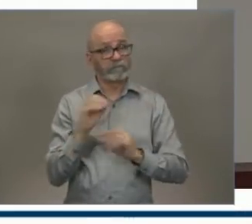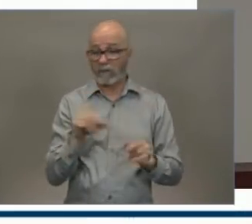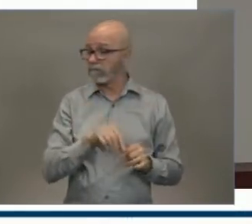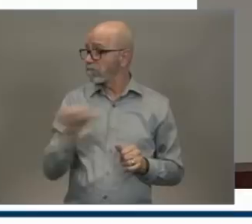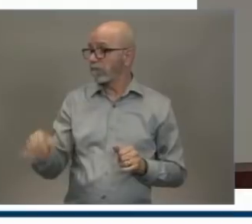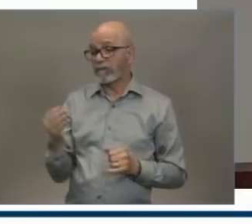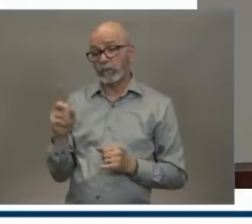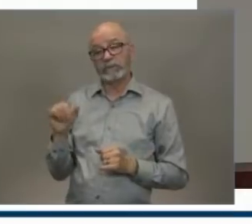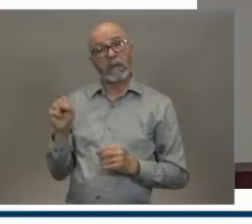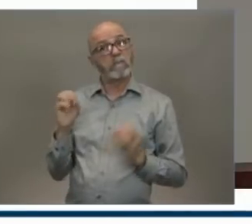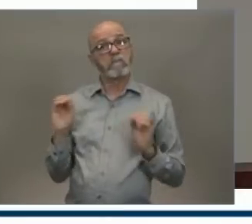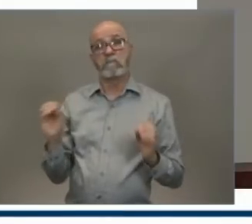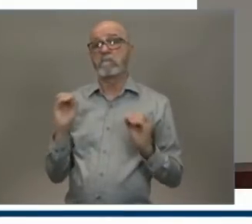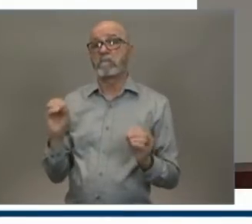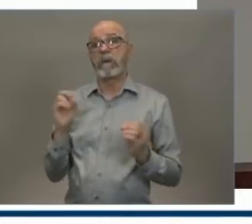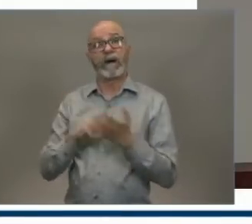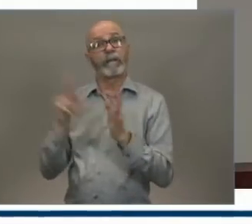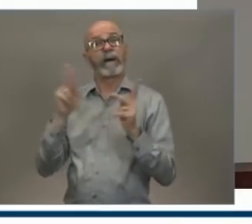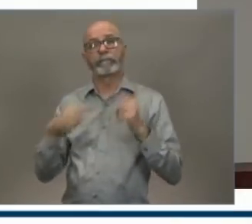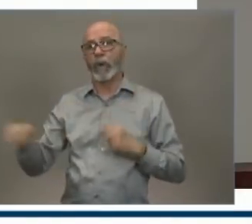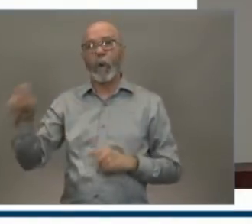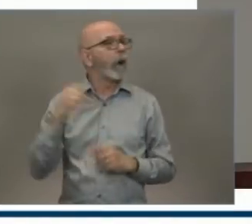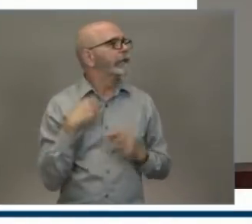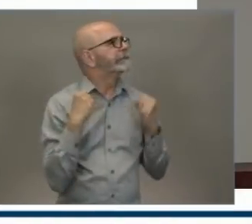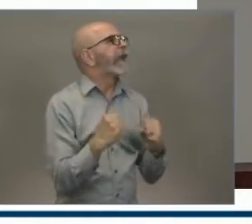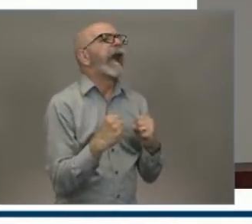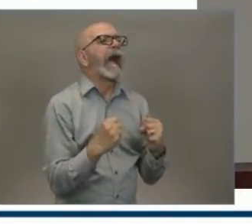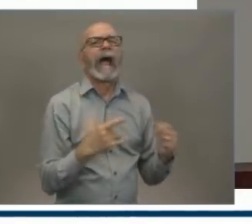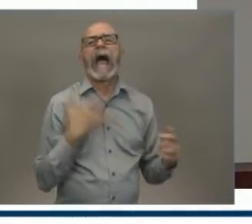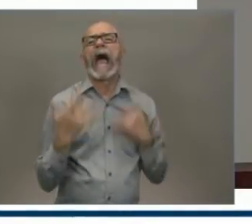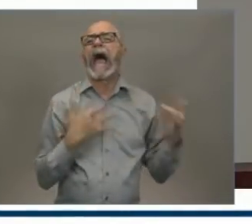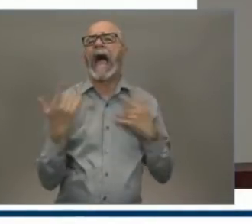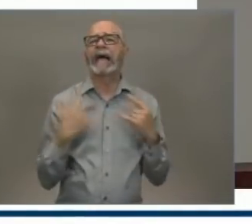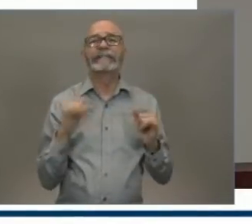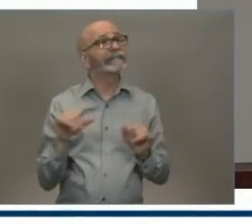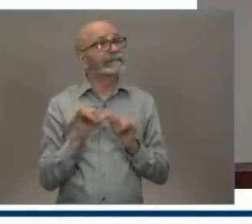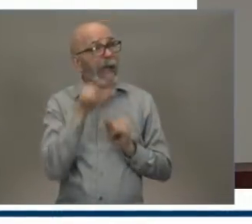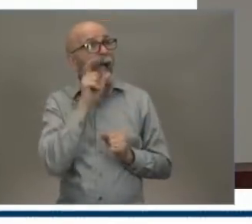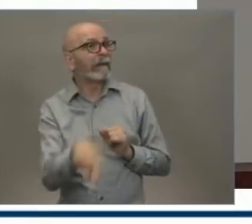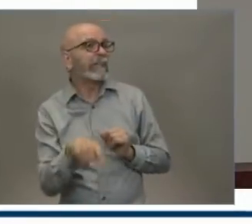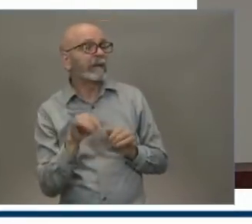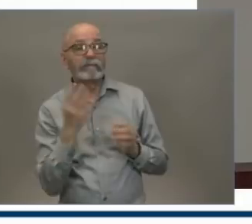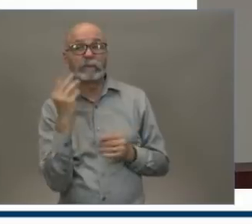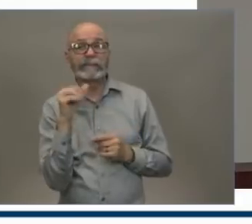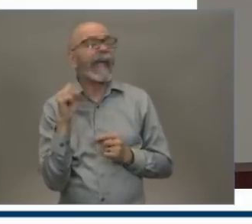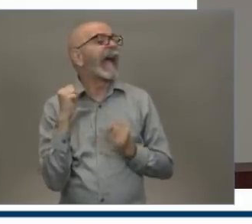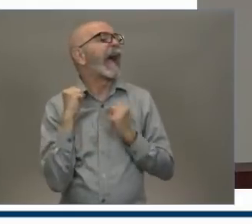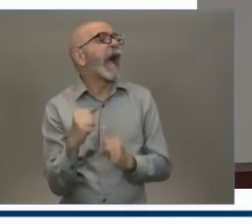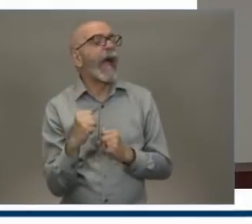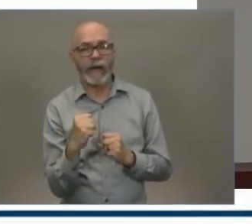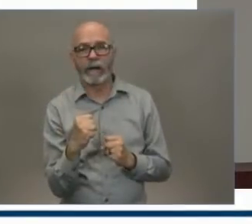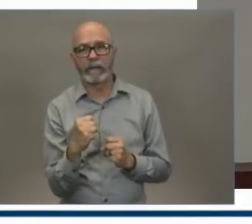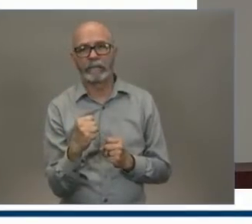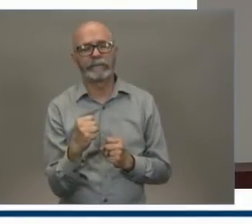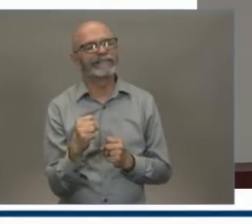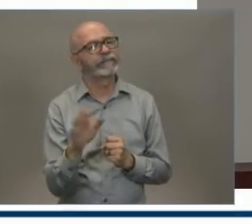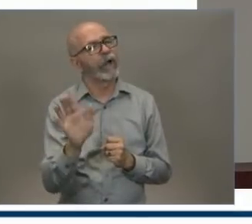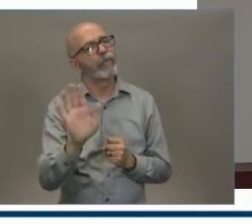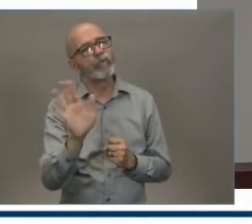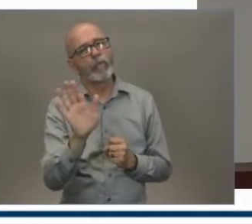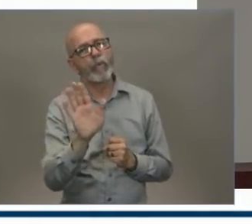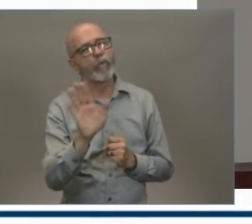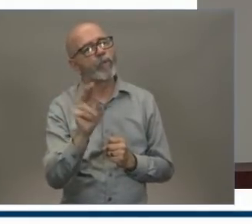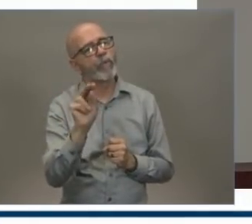it's not that we're just saying you don't have to quarantine. We're putting the privilege of not having to quarantine comes with